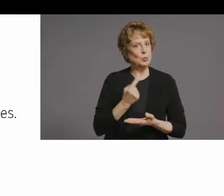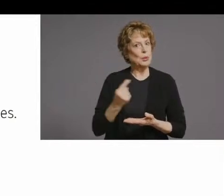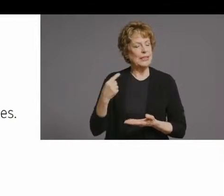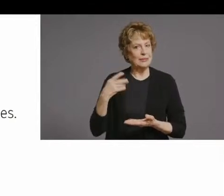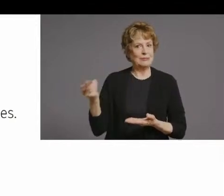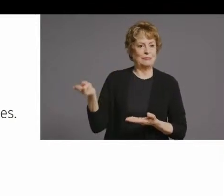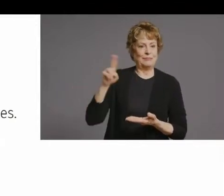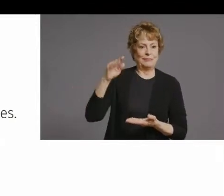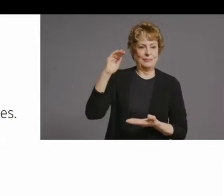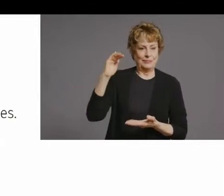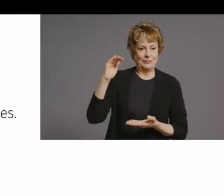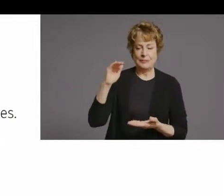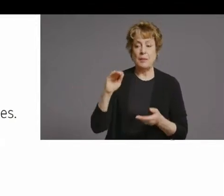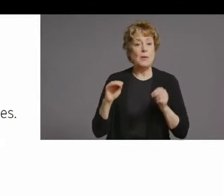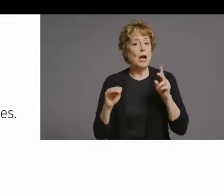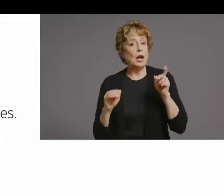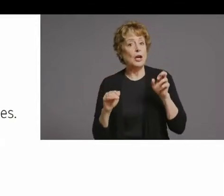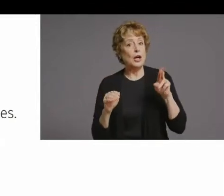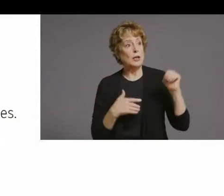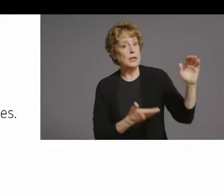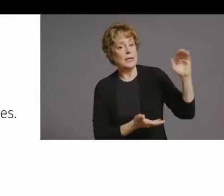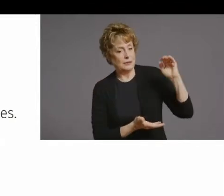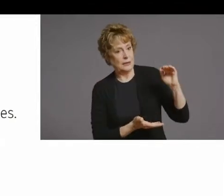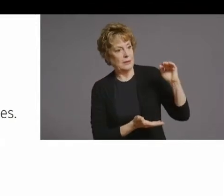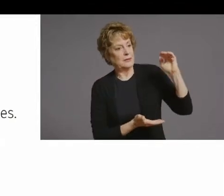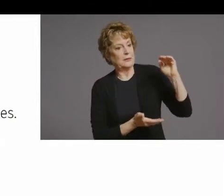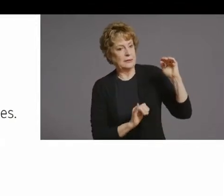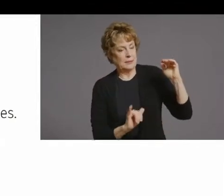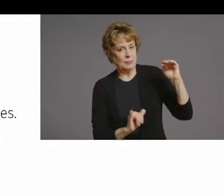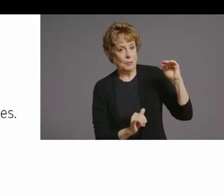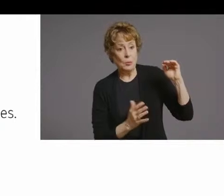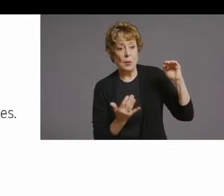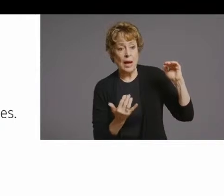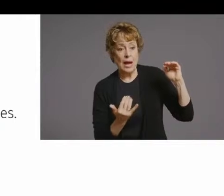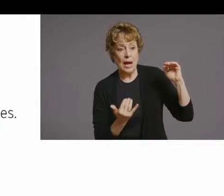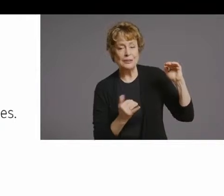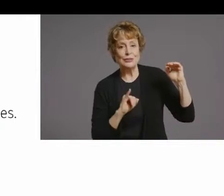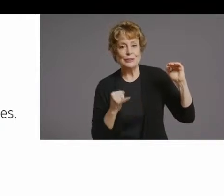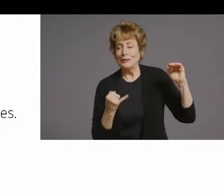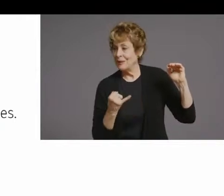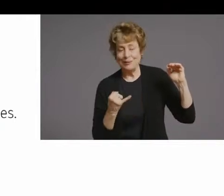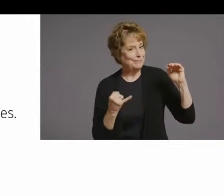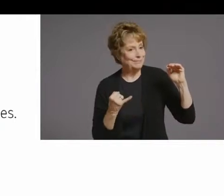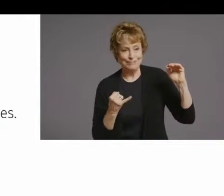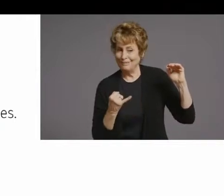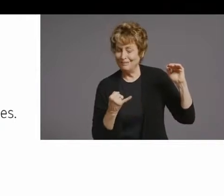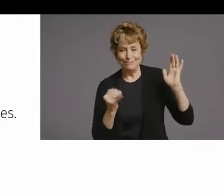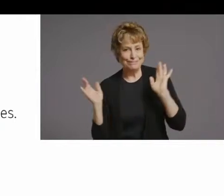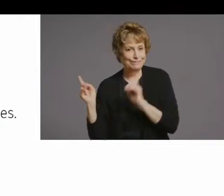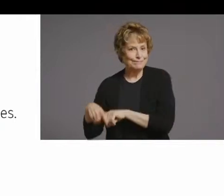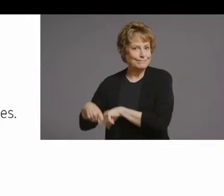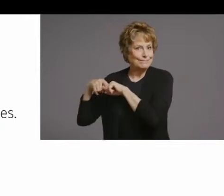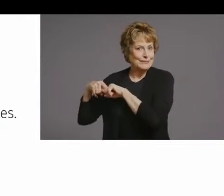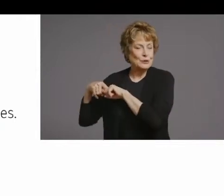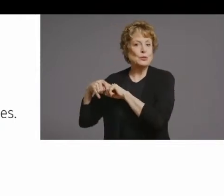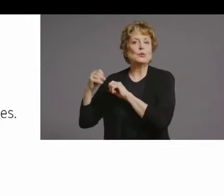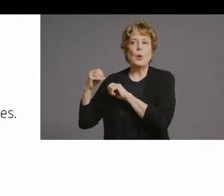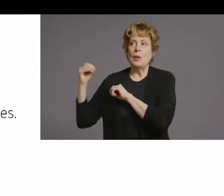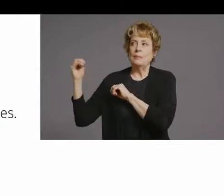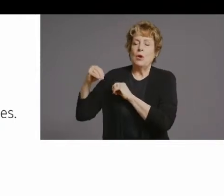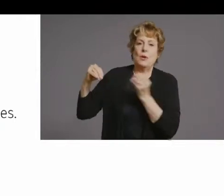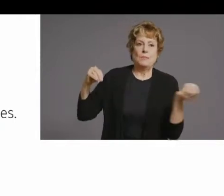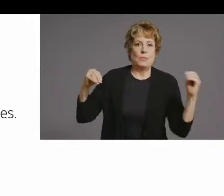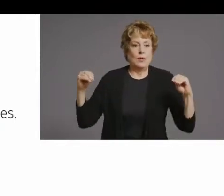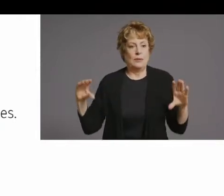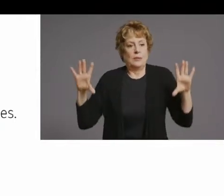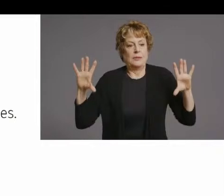Moderna doses that we received, because the Johnson & Johnson is currently paused, and we'll get to that in a little bit. We